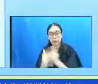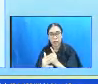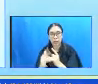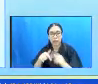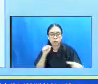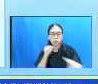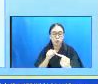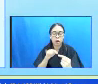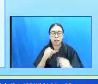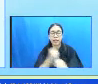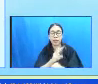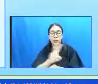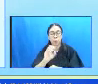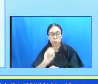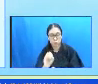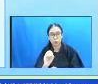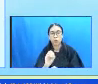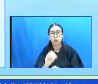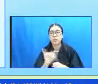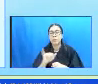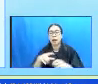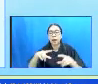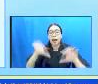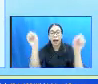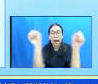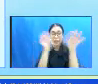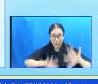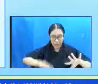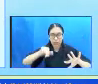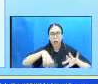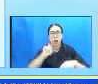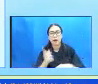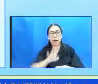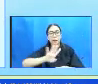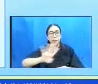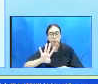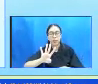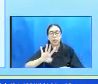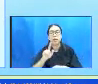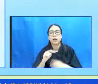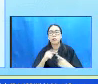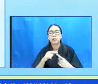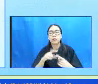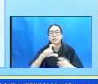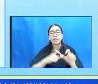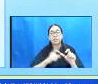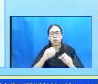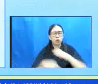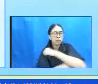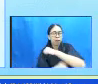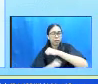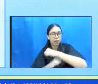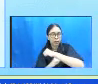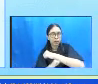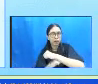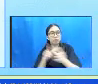first one is CSO might be as a bridge, between the government institution, private institution, and also